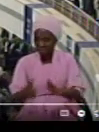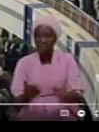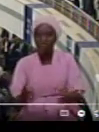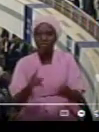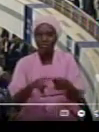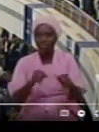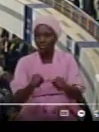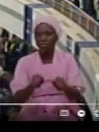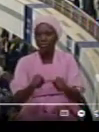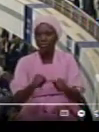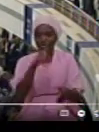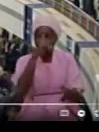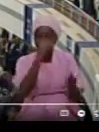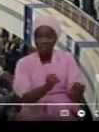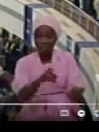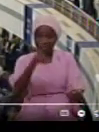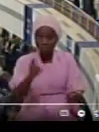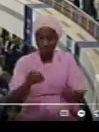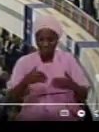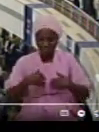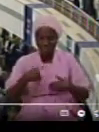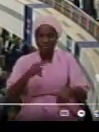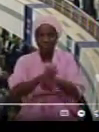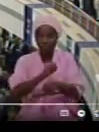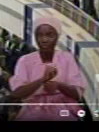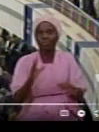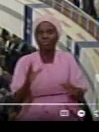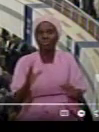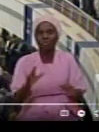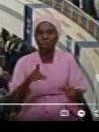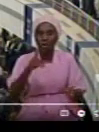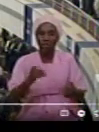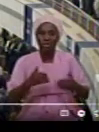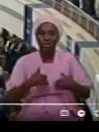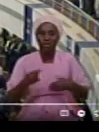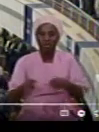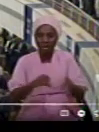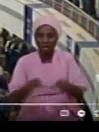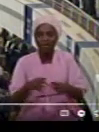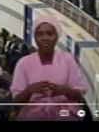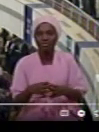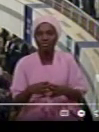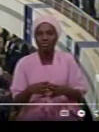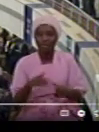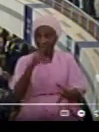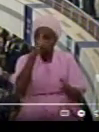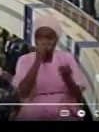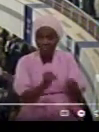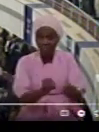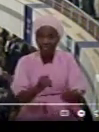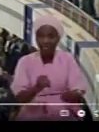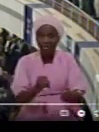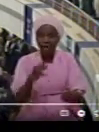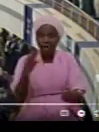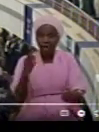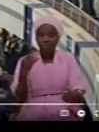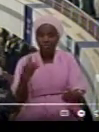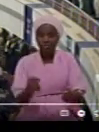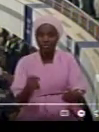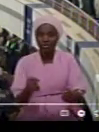the works. Faith must have the action. Faith must be